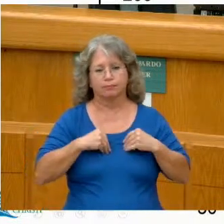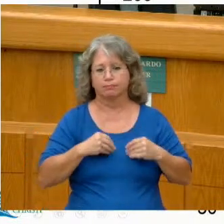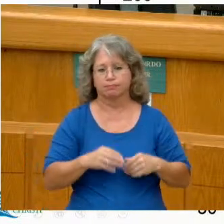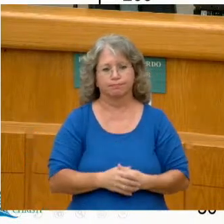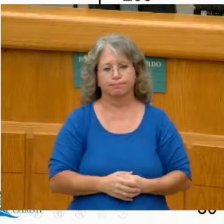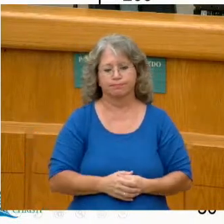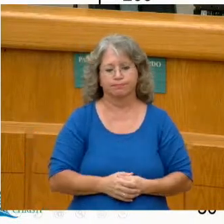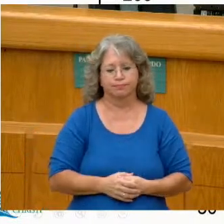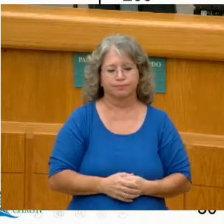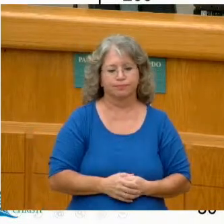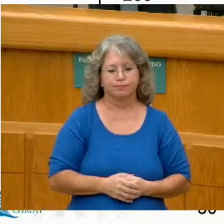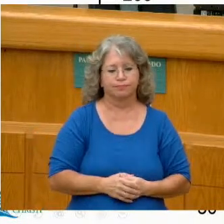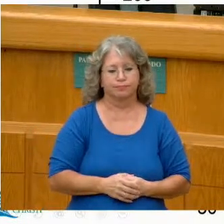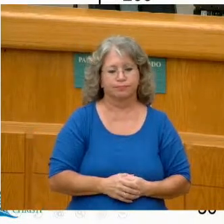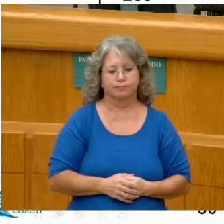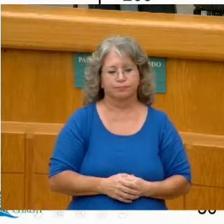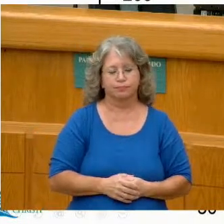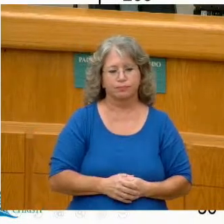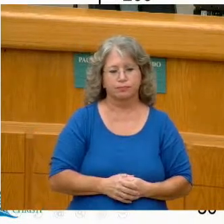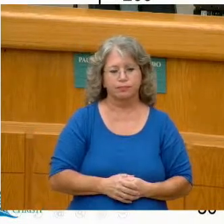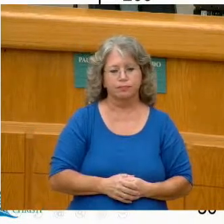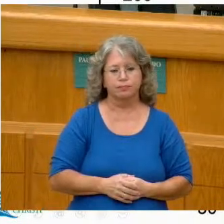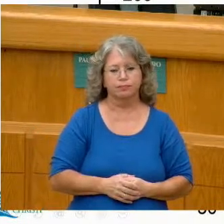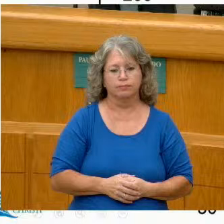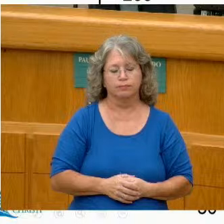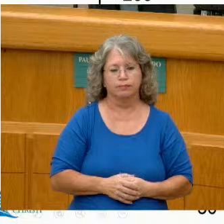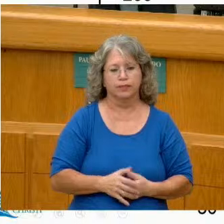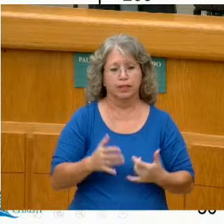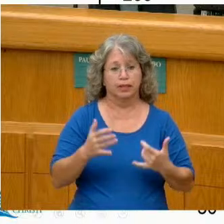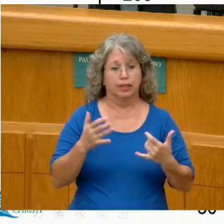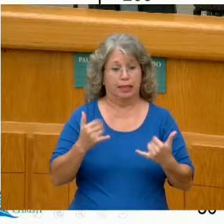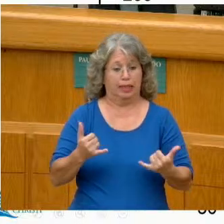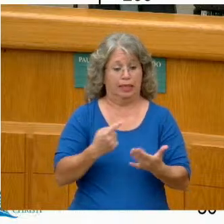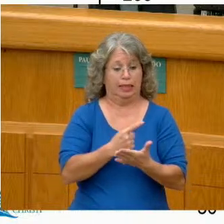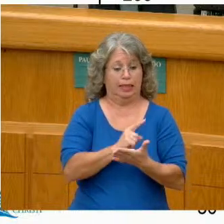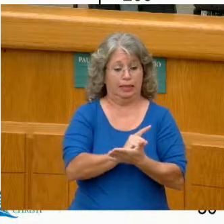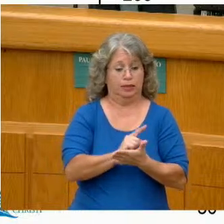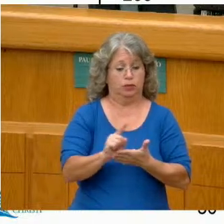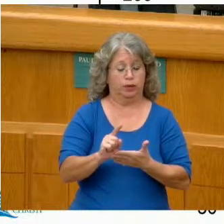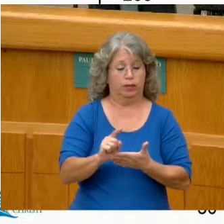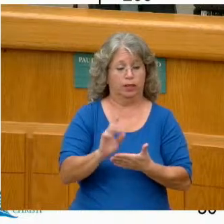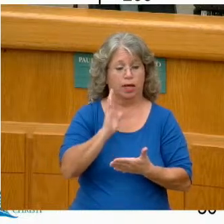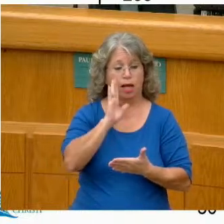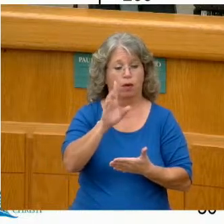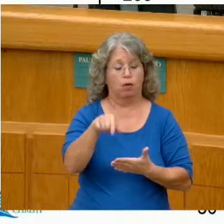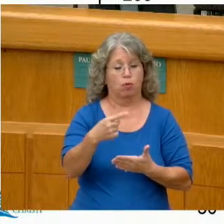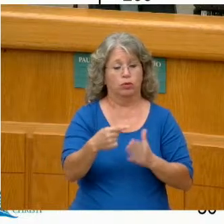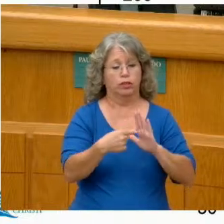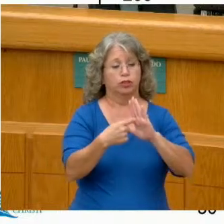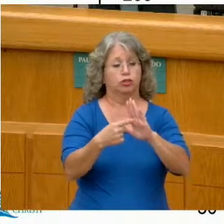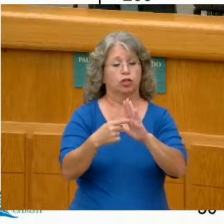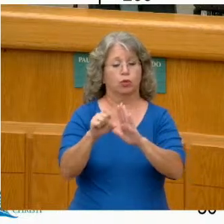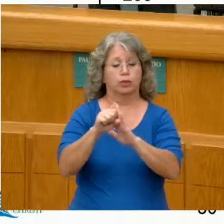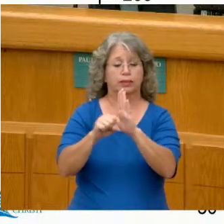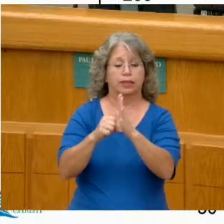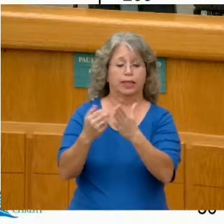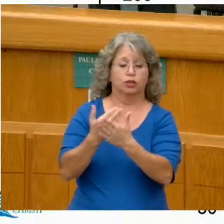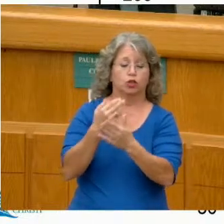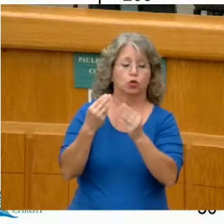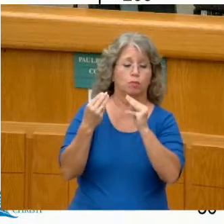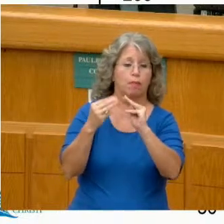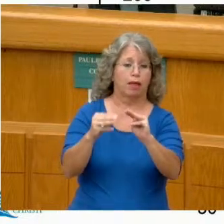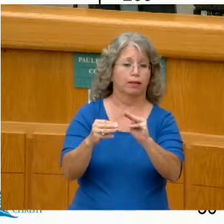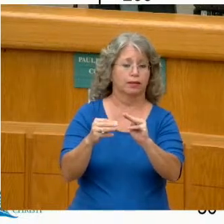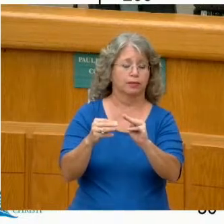This week, I'm just going with the state's new method of counting fatalities, which at this point, it's no